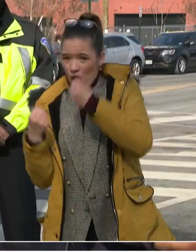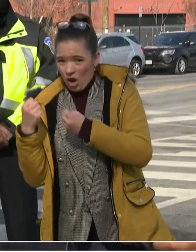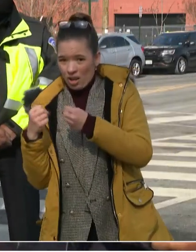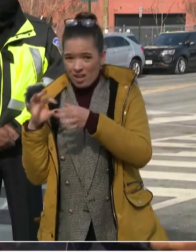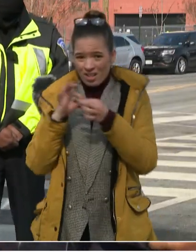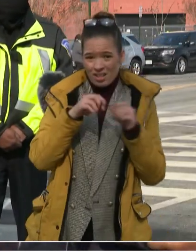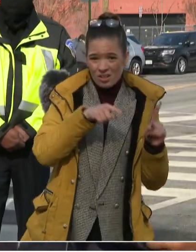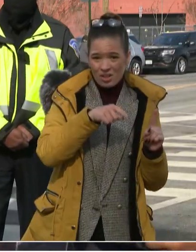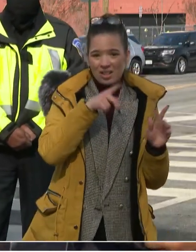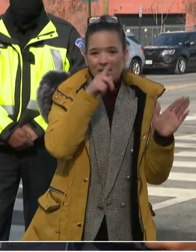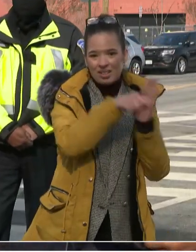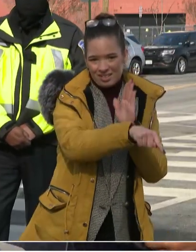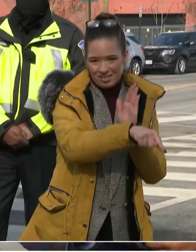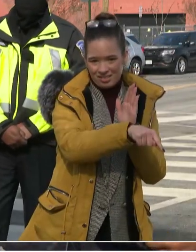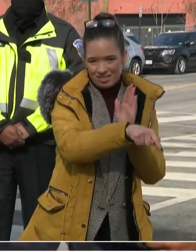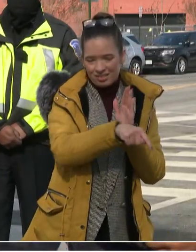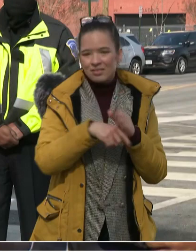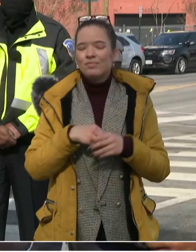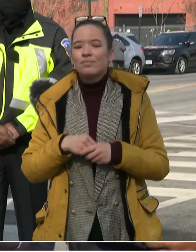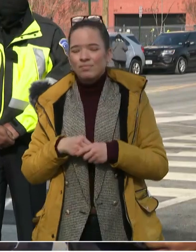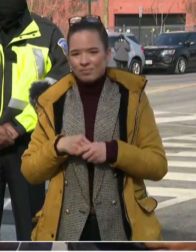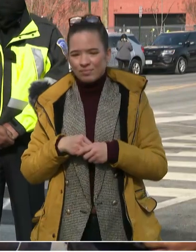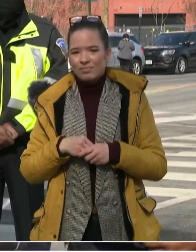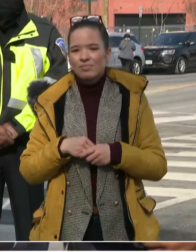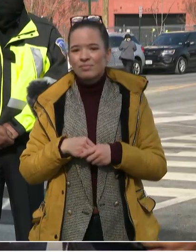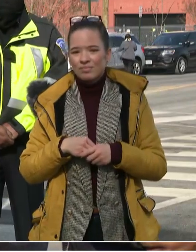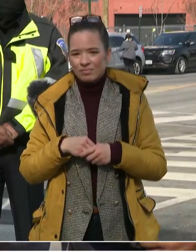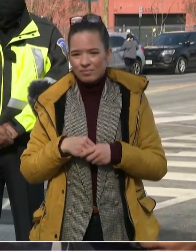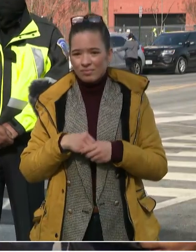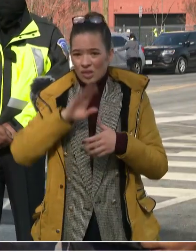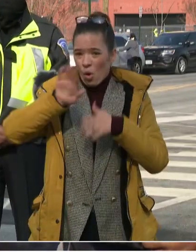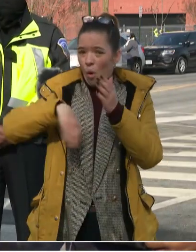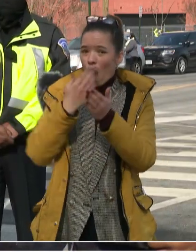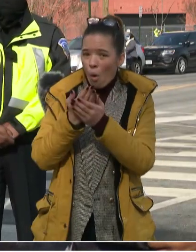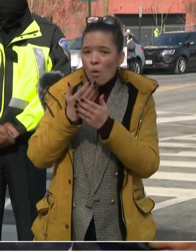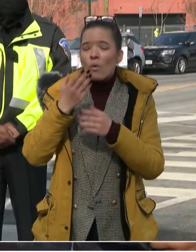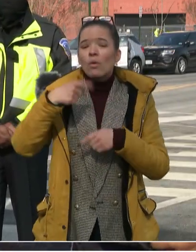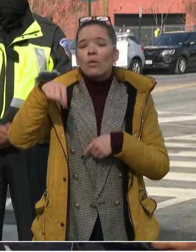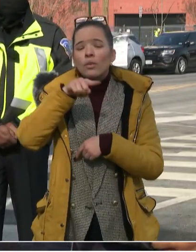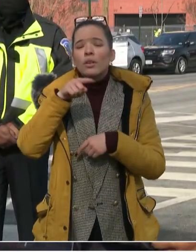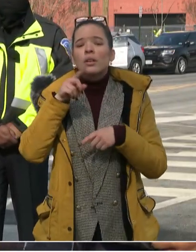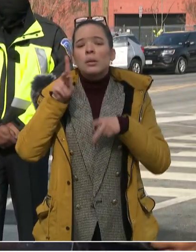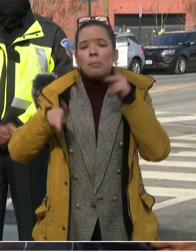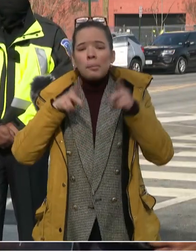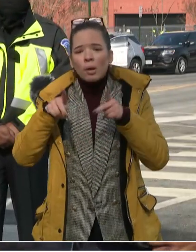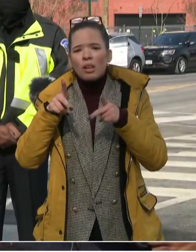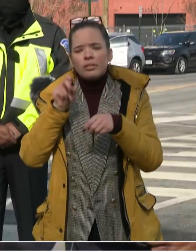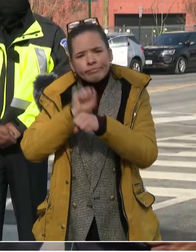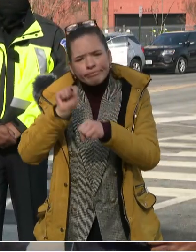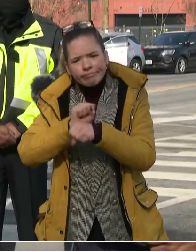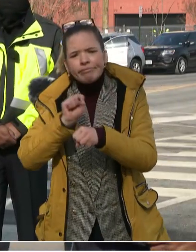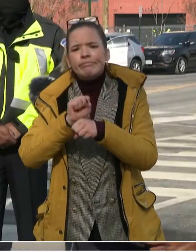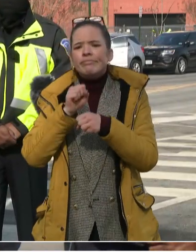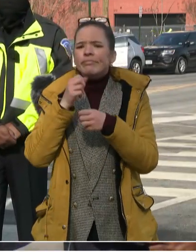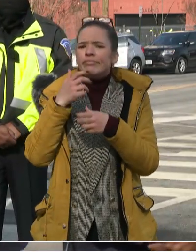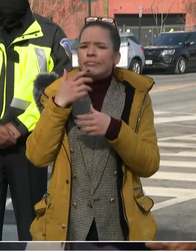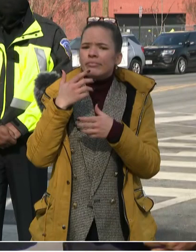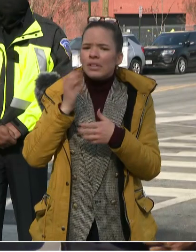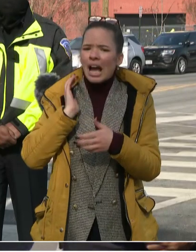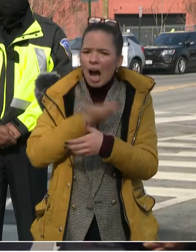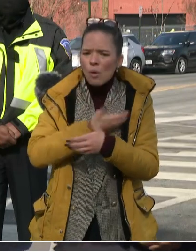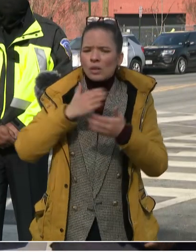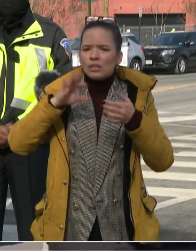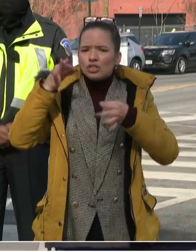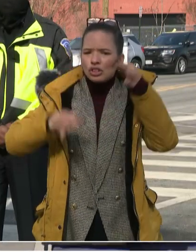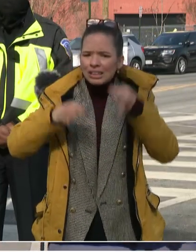Chief Conte and I, and the leaders you see before you, we will continue to work with our criminal justice partners in an